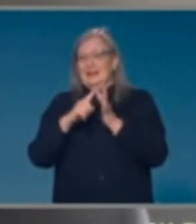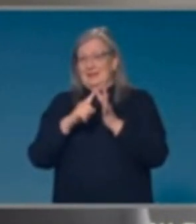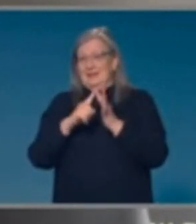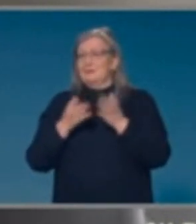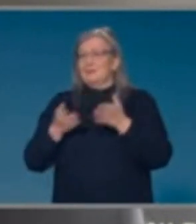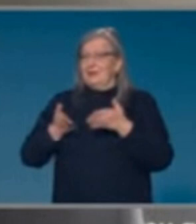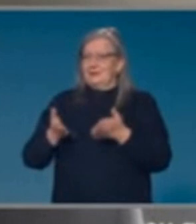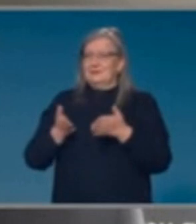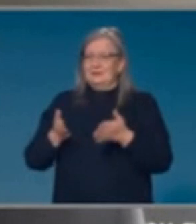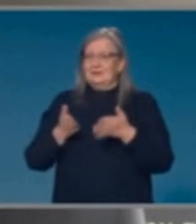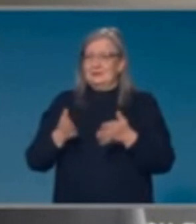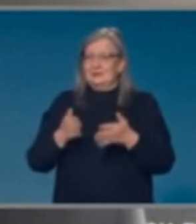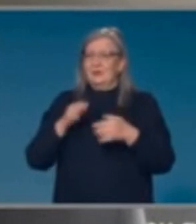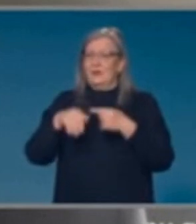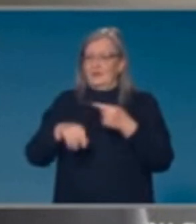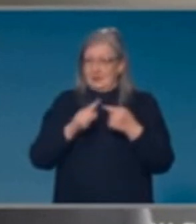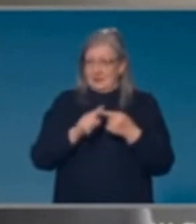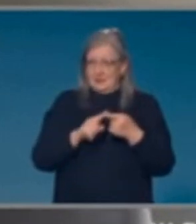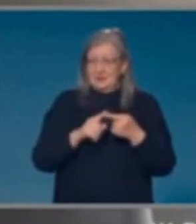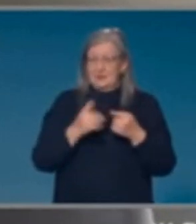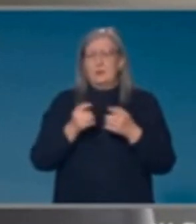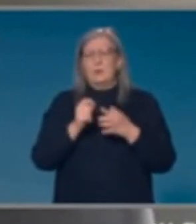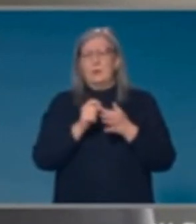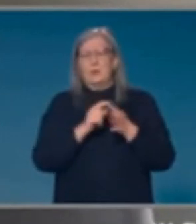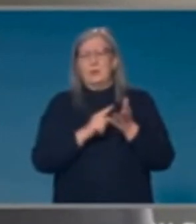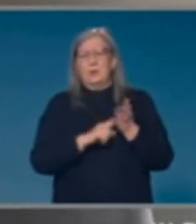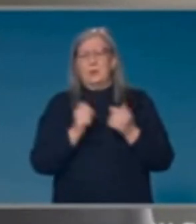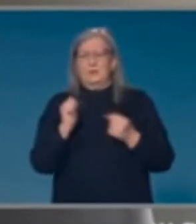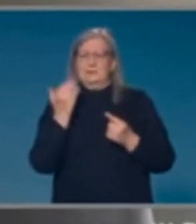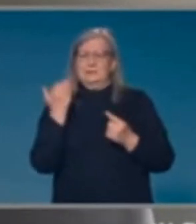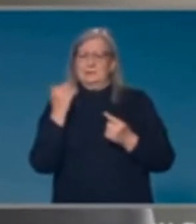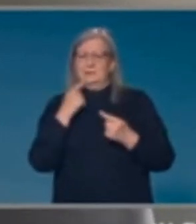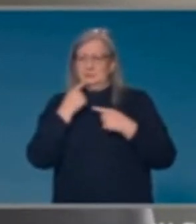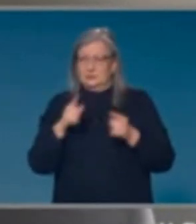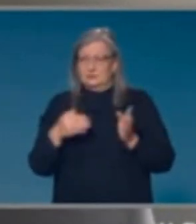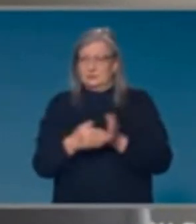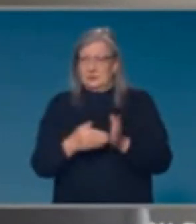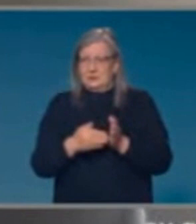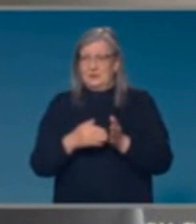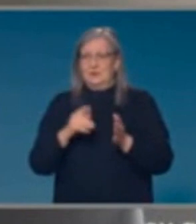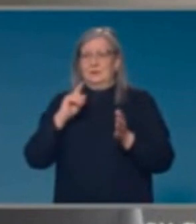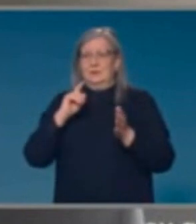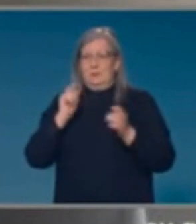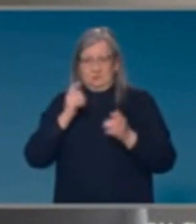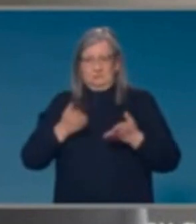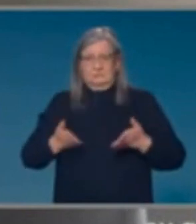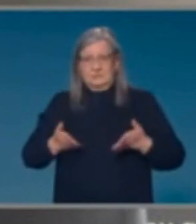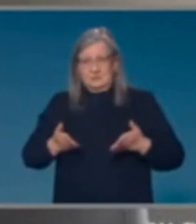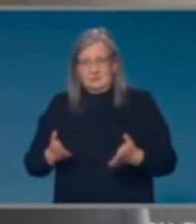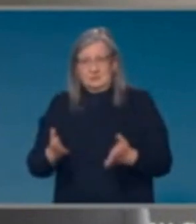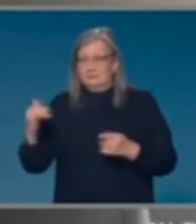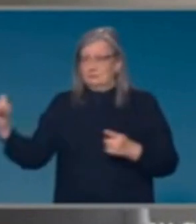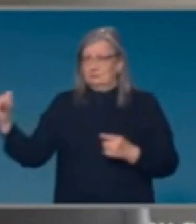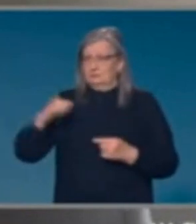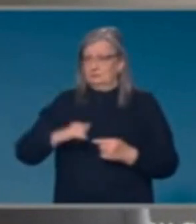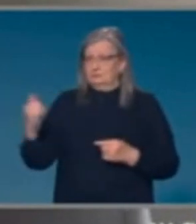lanes, Paul has just announced today that we have reopened to quarantine-free travel from the South